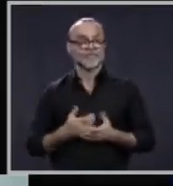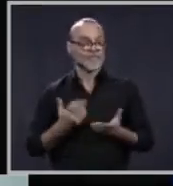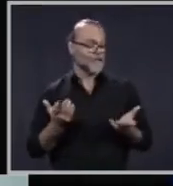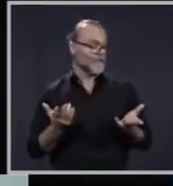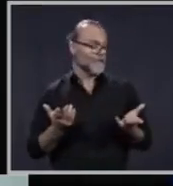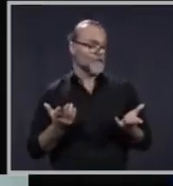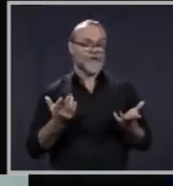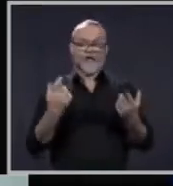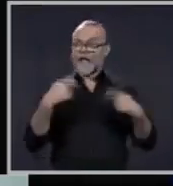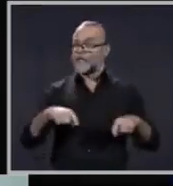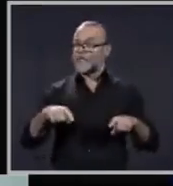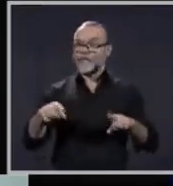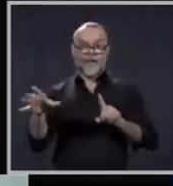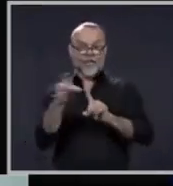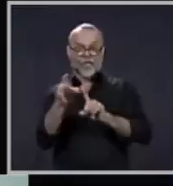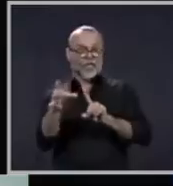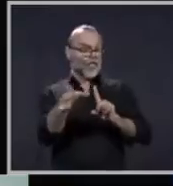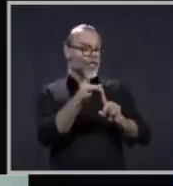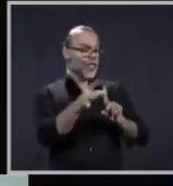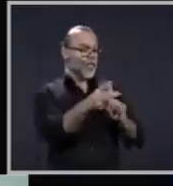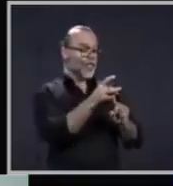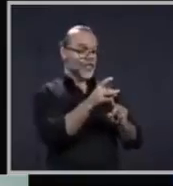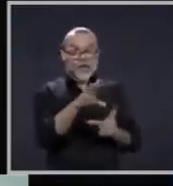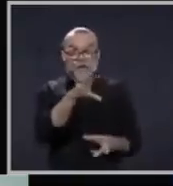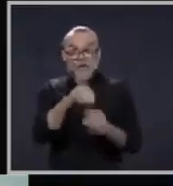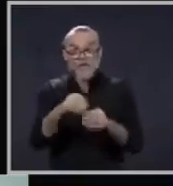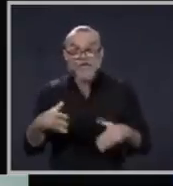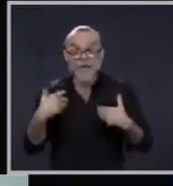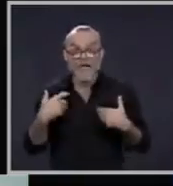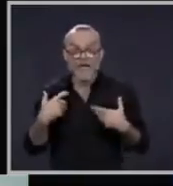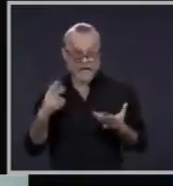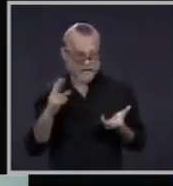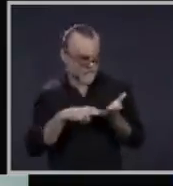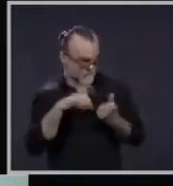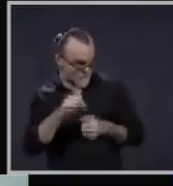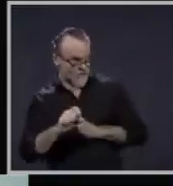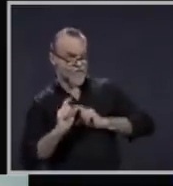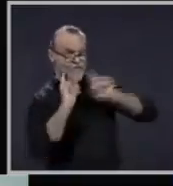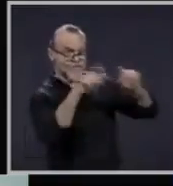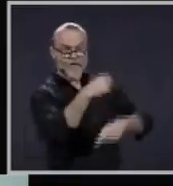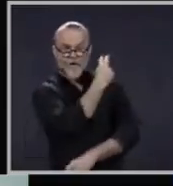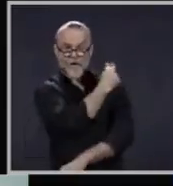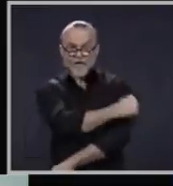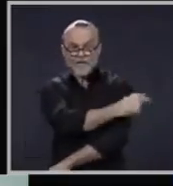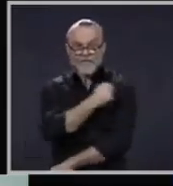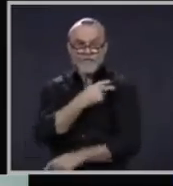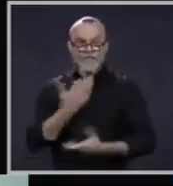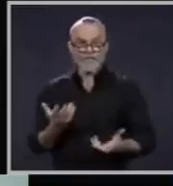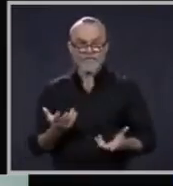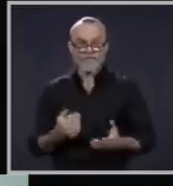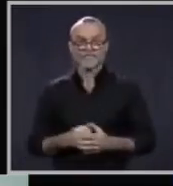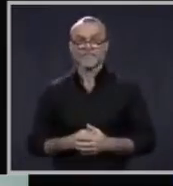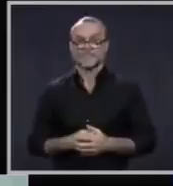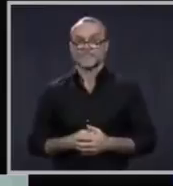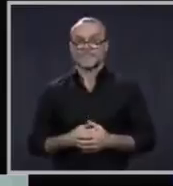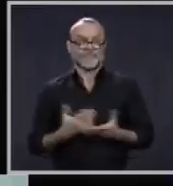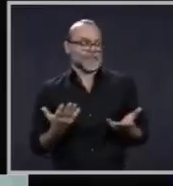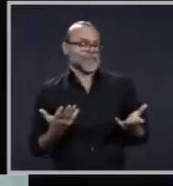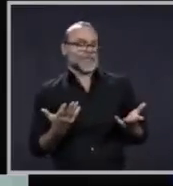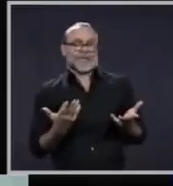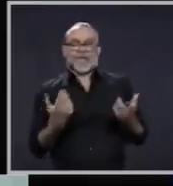to explain them that it's truly a lack of respect for all the people fighting against the